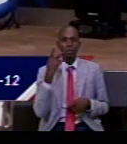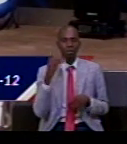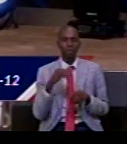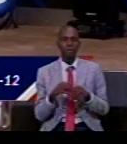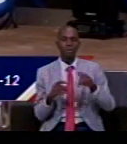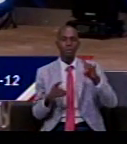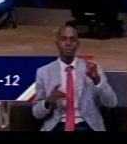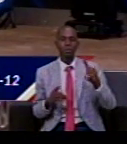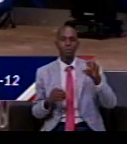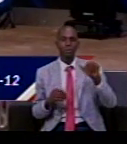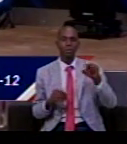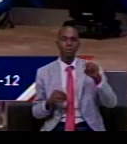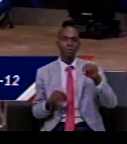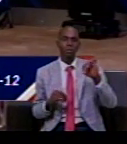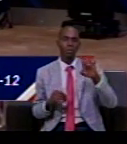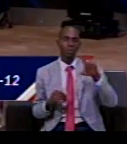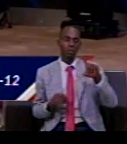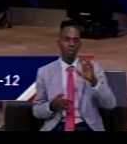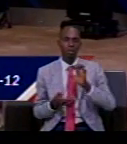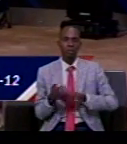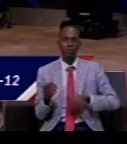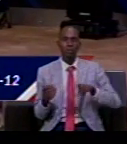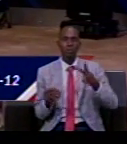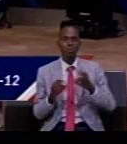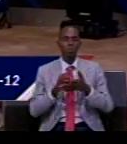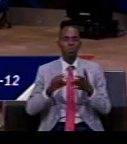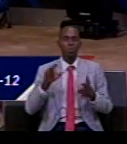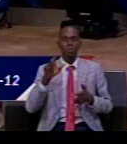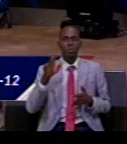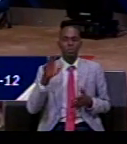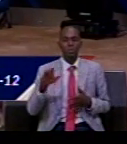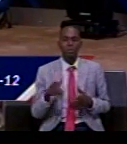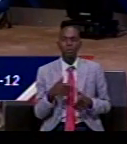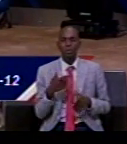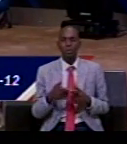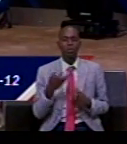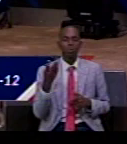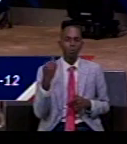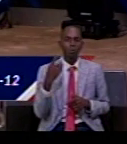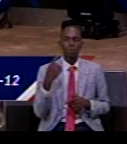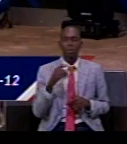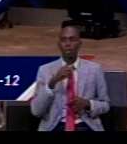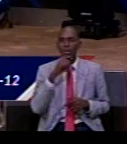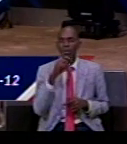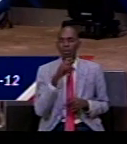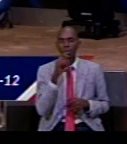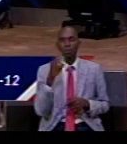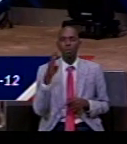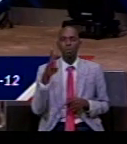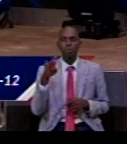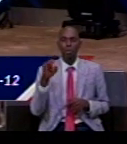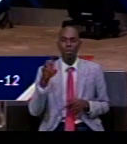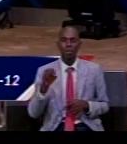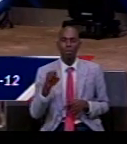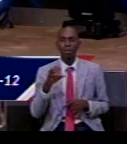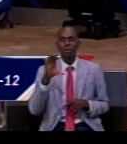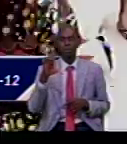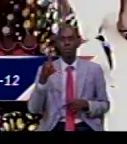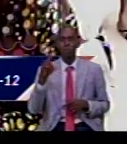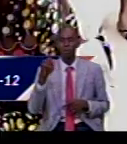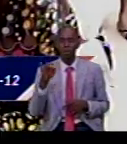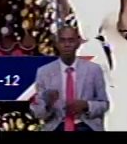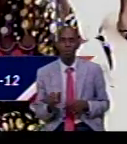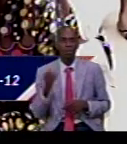verse 35, then was the iron, the clay, the brass, the silver, and the